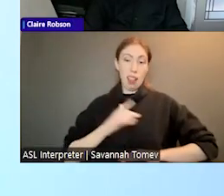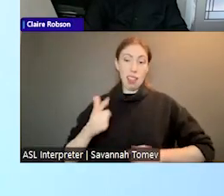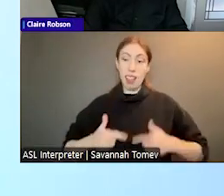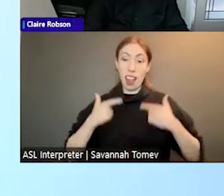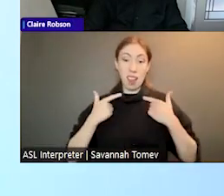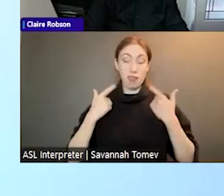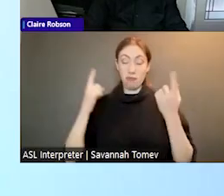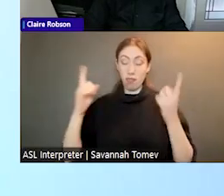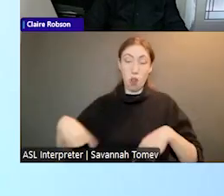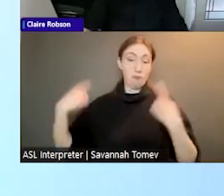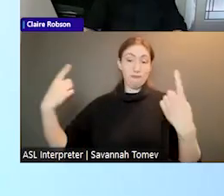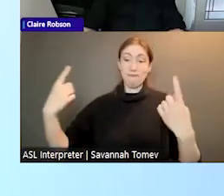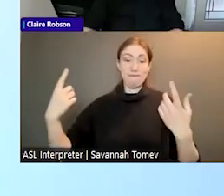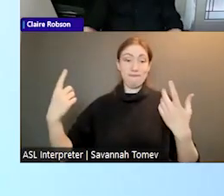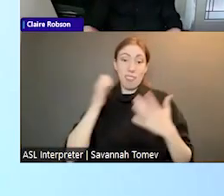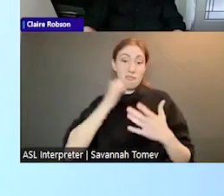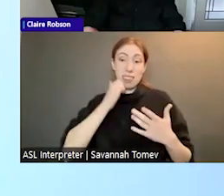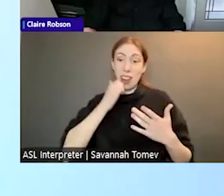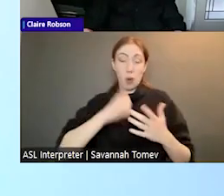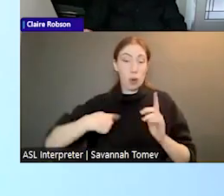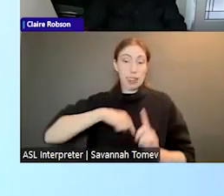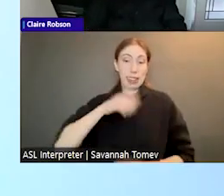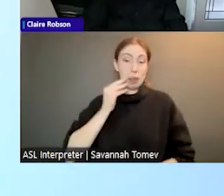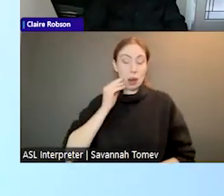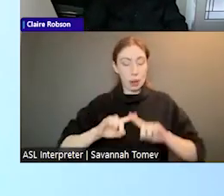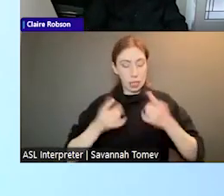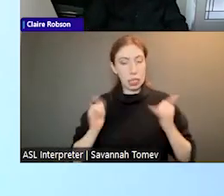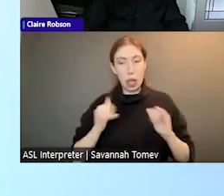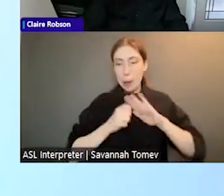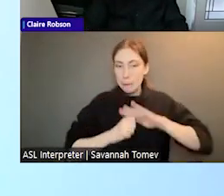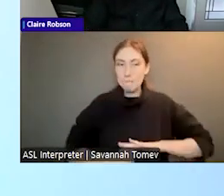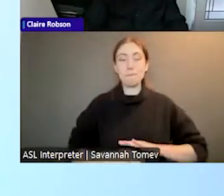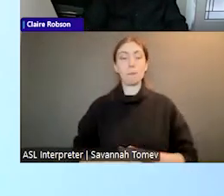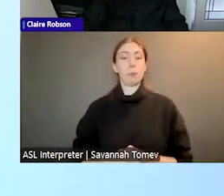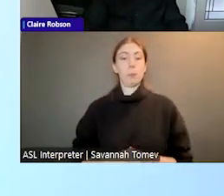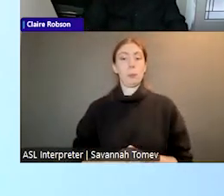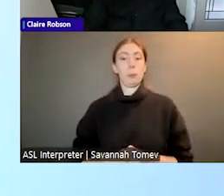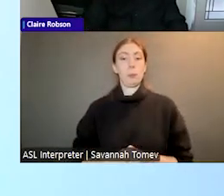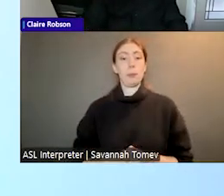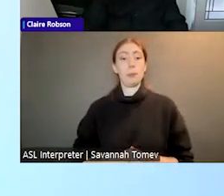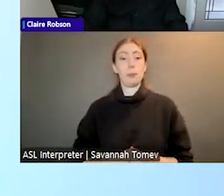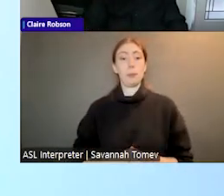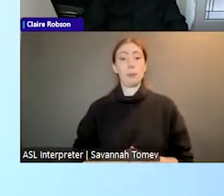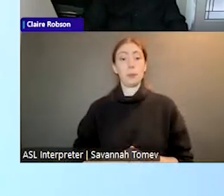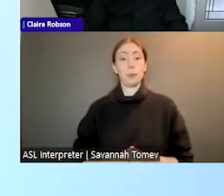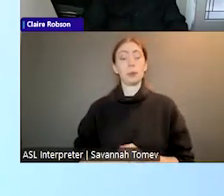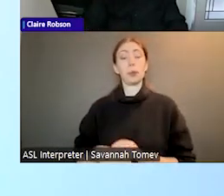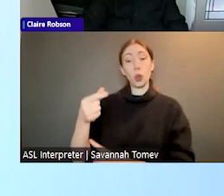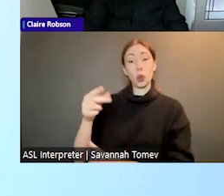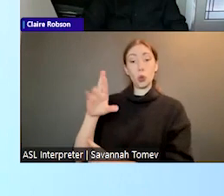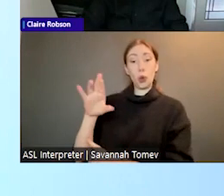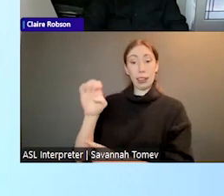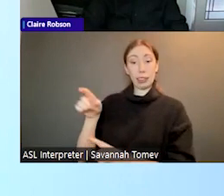One of our participants actually put it better than I probably can. Grace said, homophobic